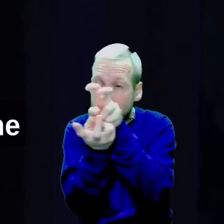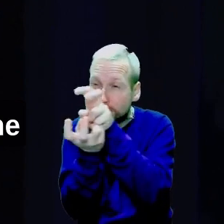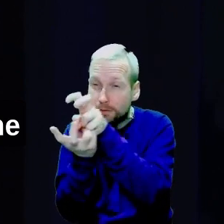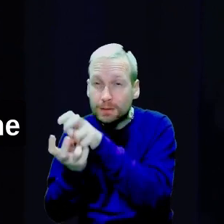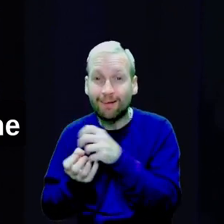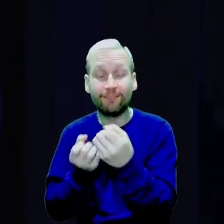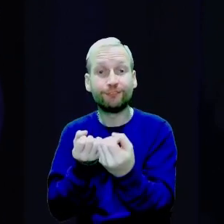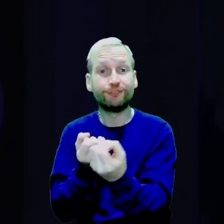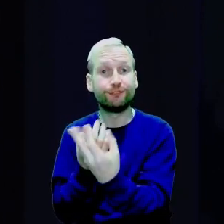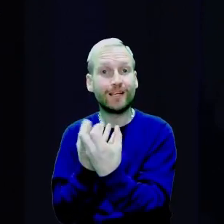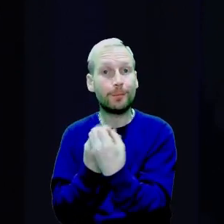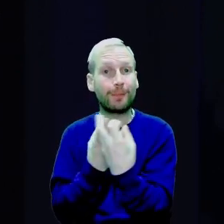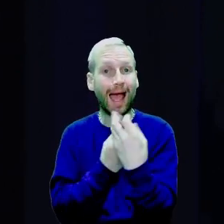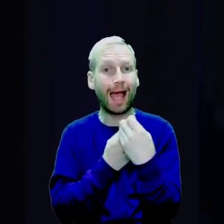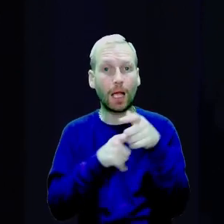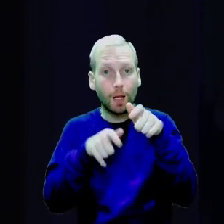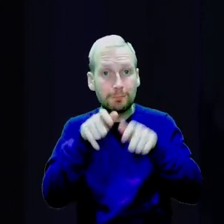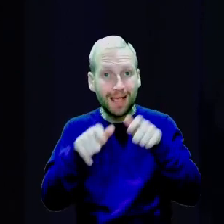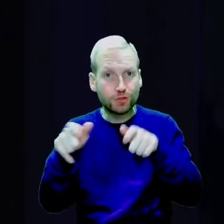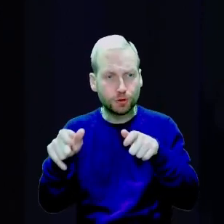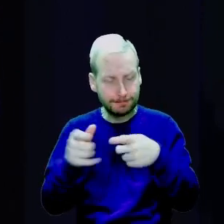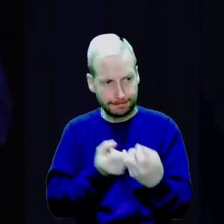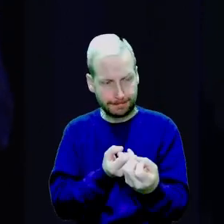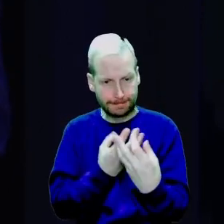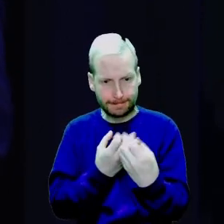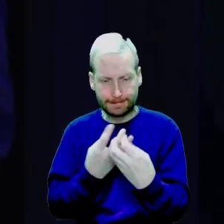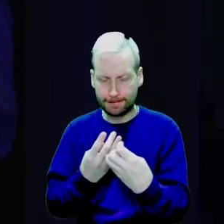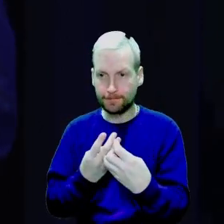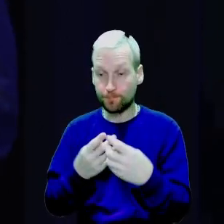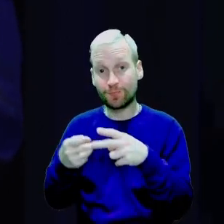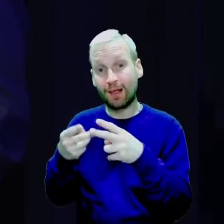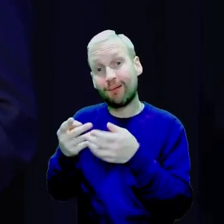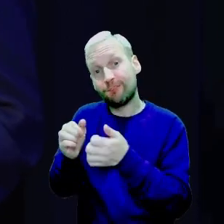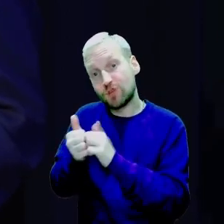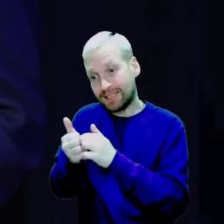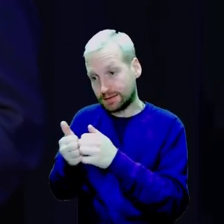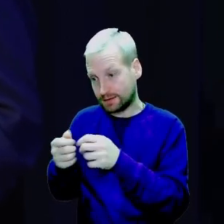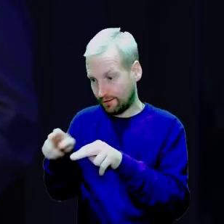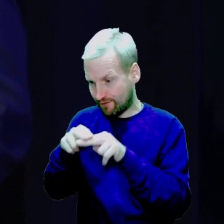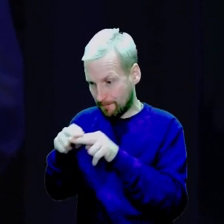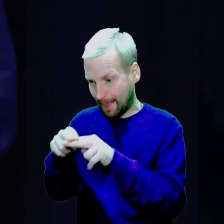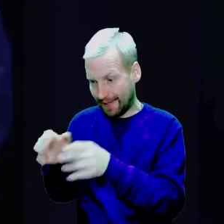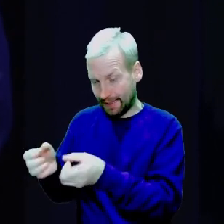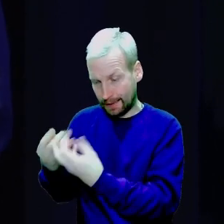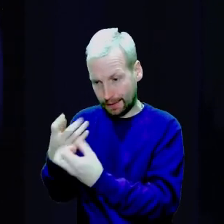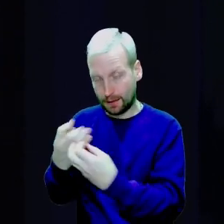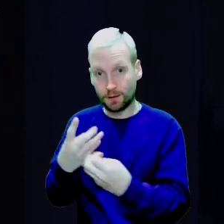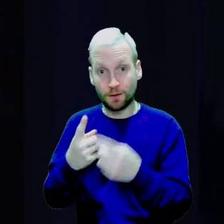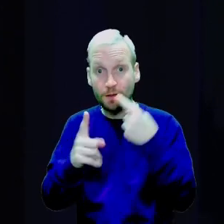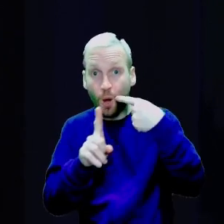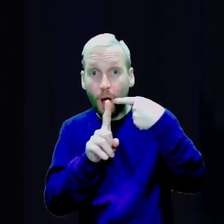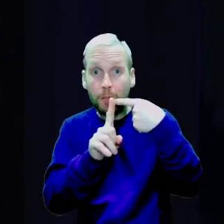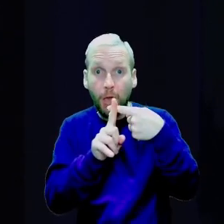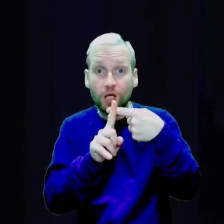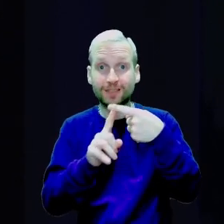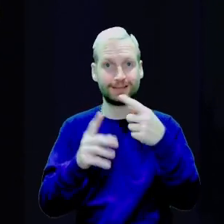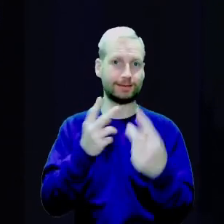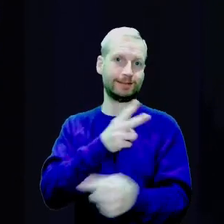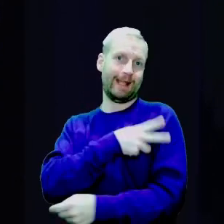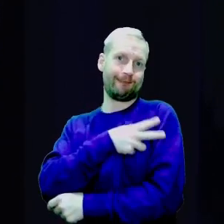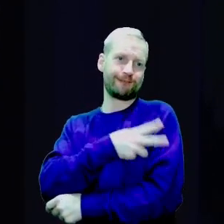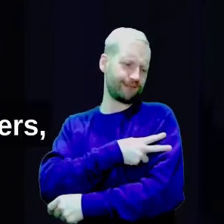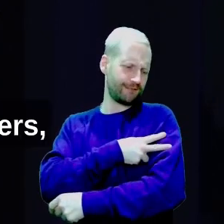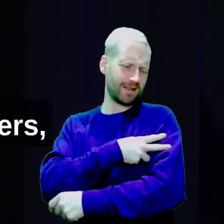about the experiences of patients, their loved ones, and the staff. Staff play an integral role in